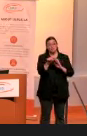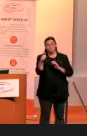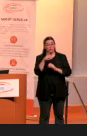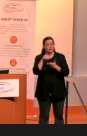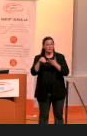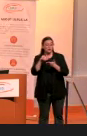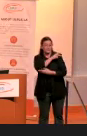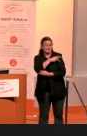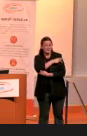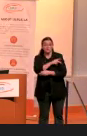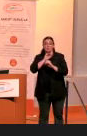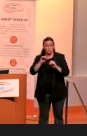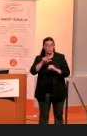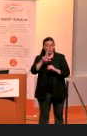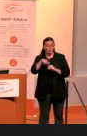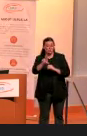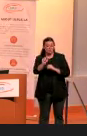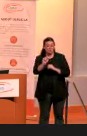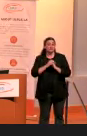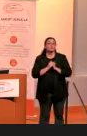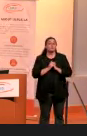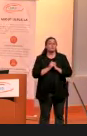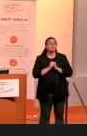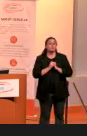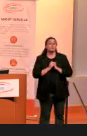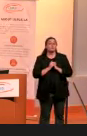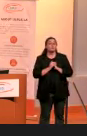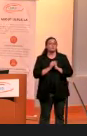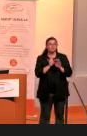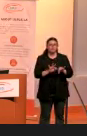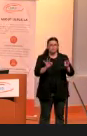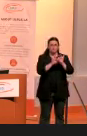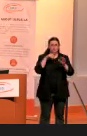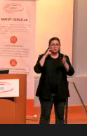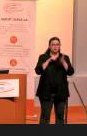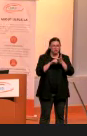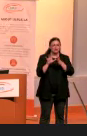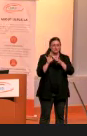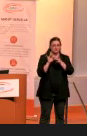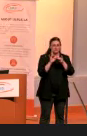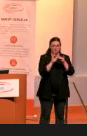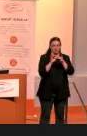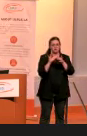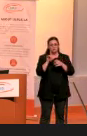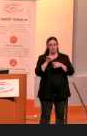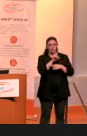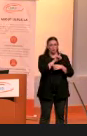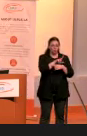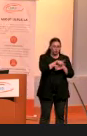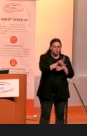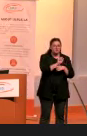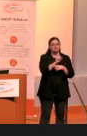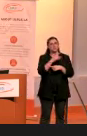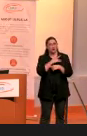So again, I think it's very important to recognize this. It's a message we've really been trying to get out, not only